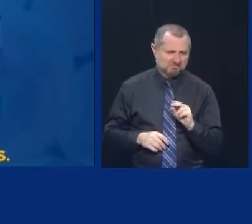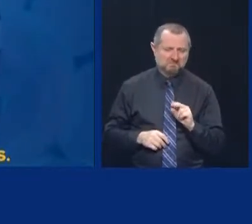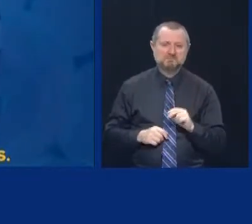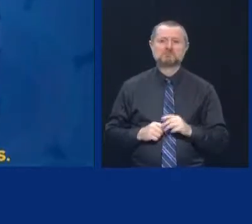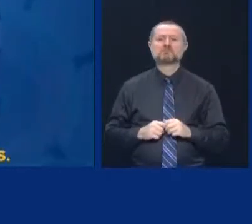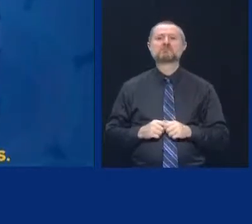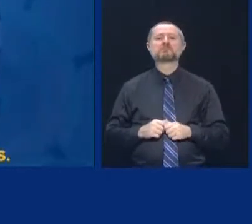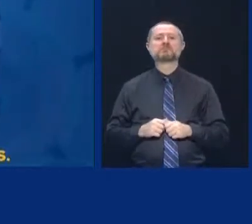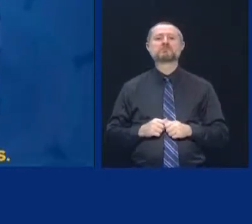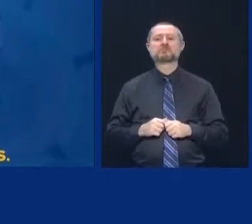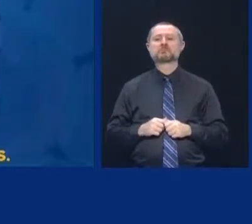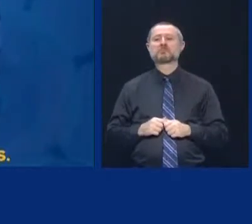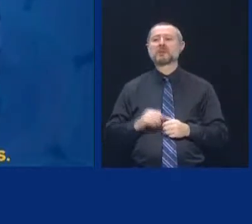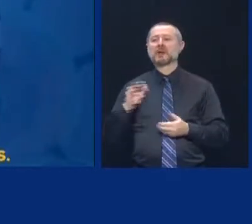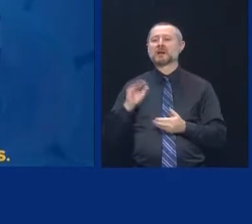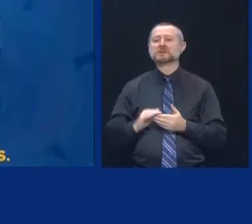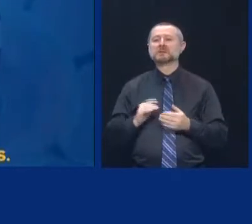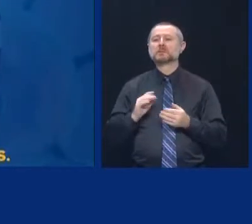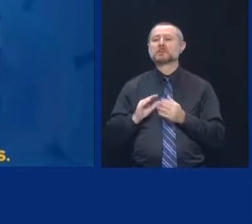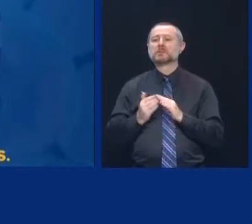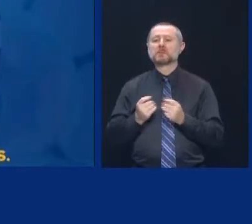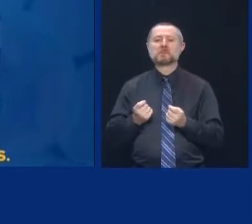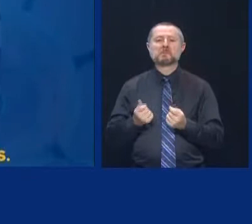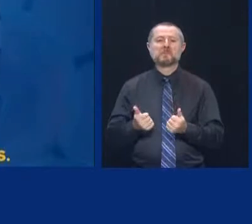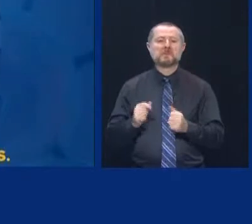fewer cities.